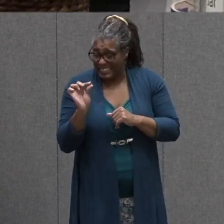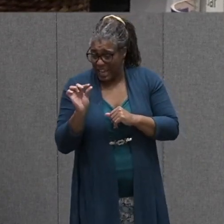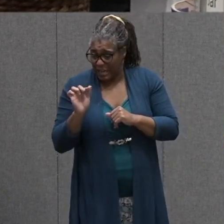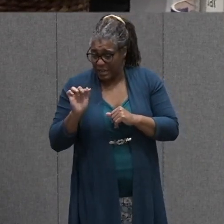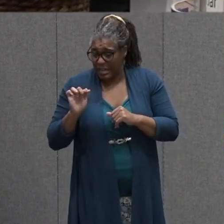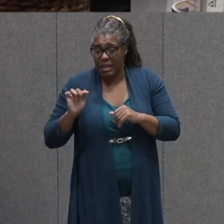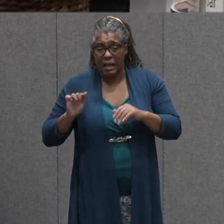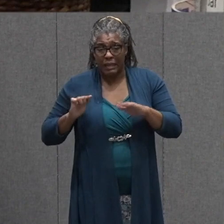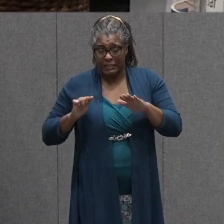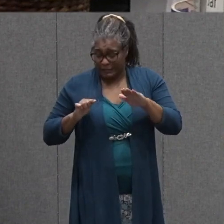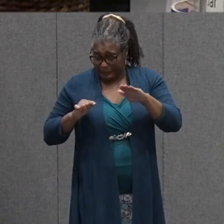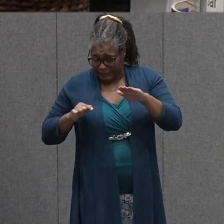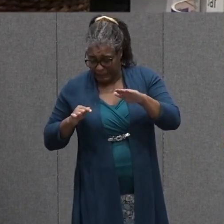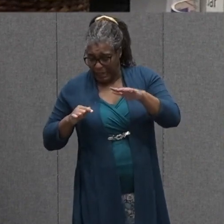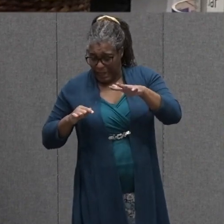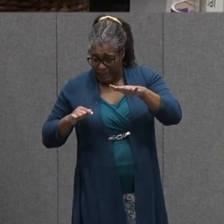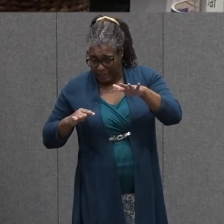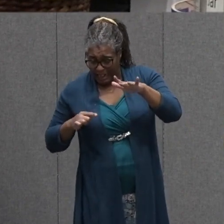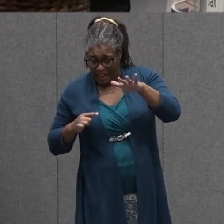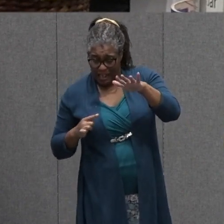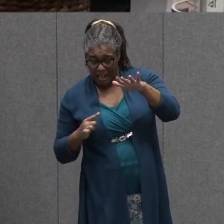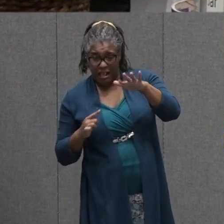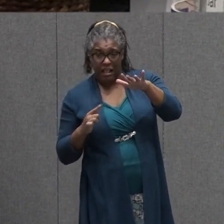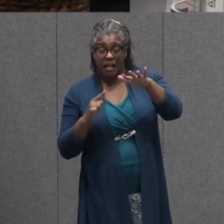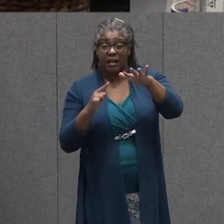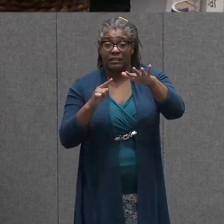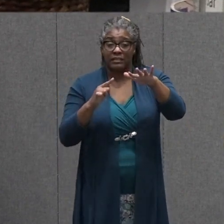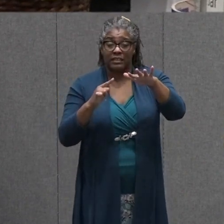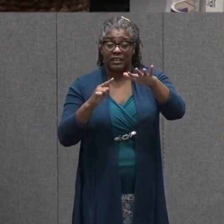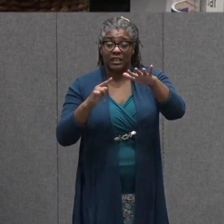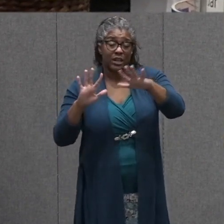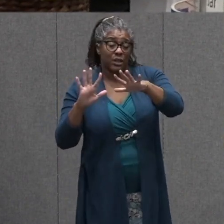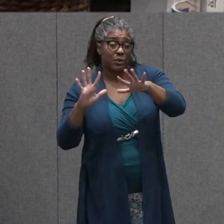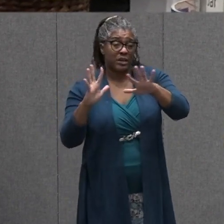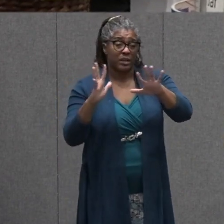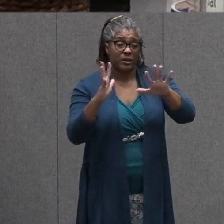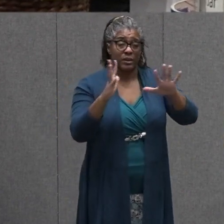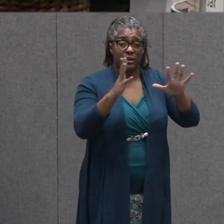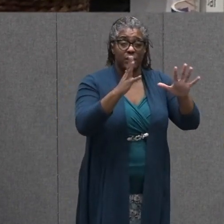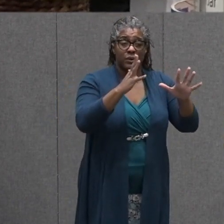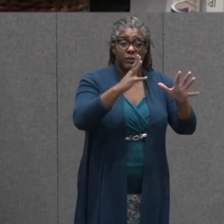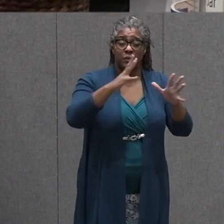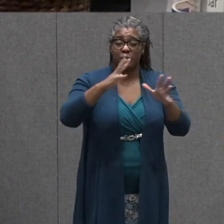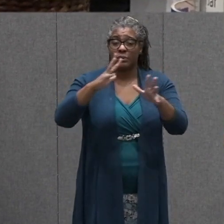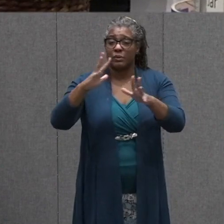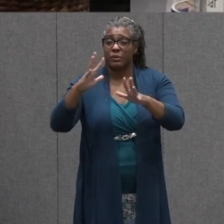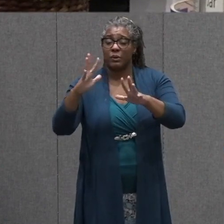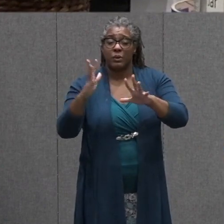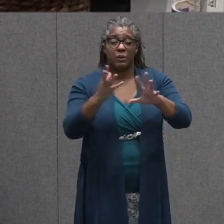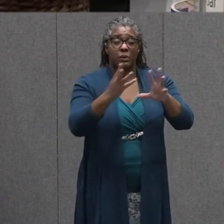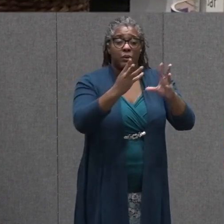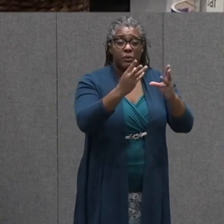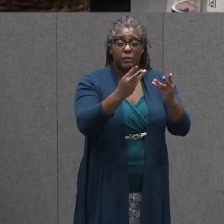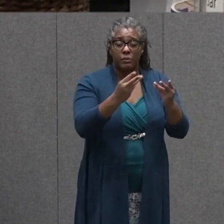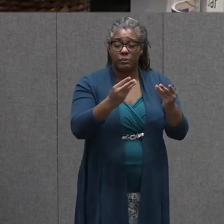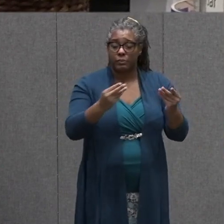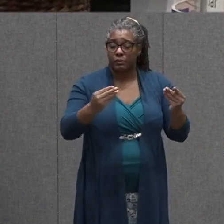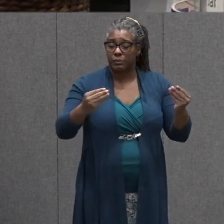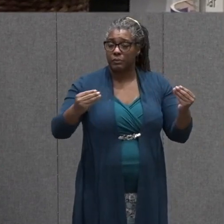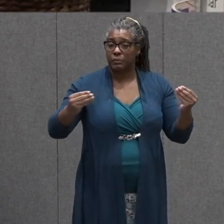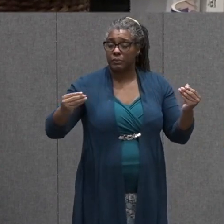has words that you haven't seen before and you're not sure how to say them or read them, you might be able to figure it out, but it